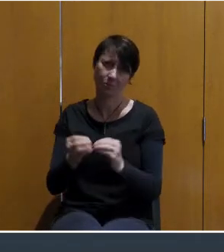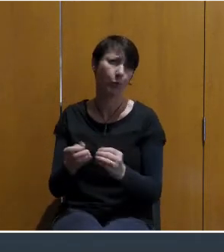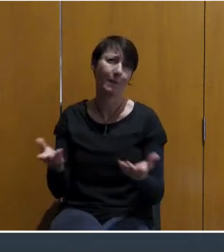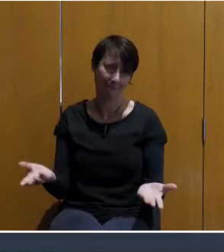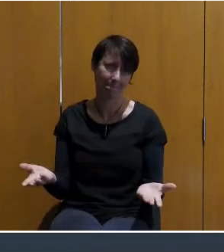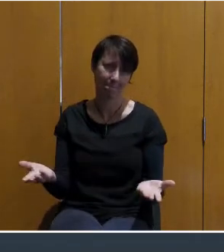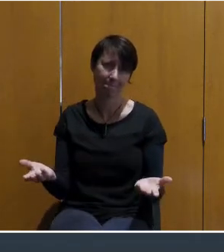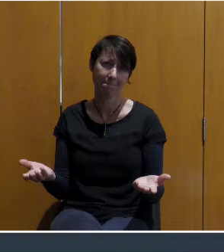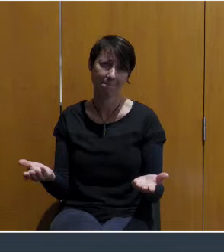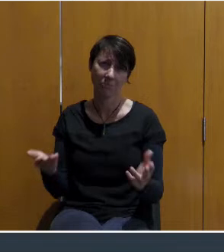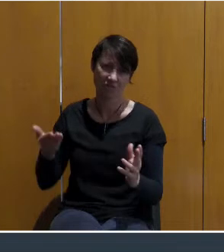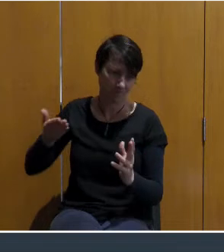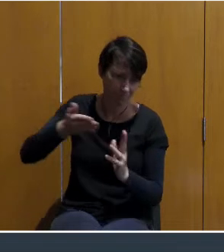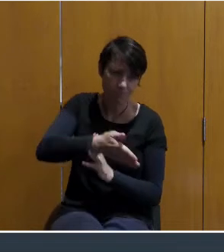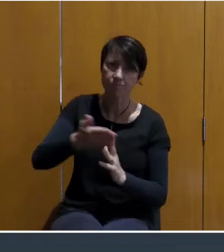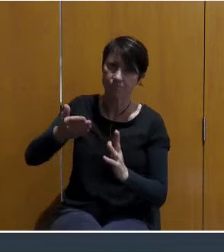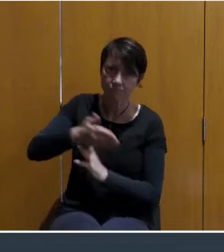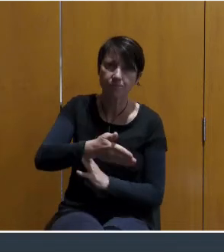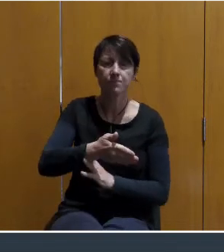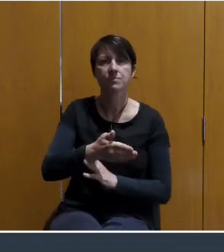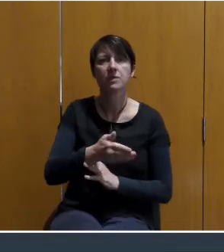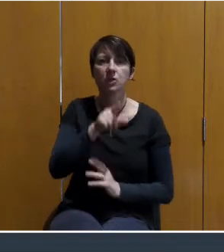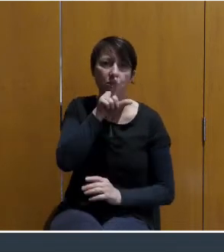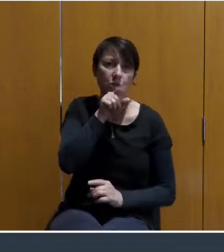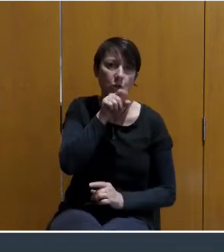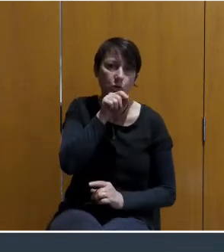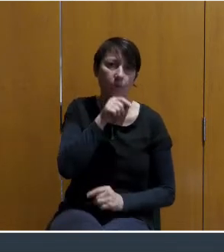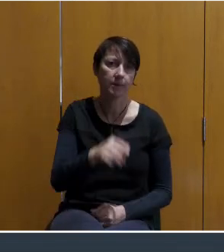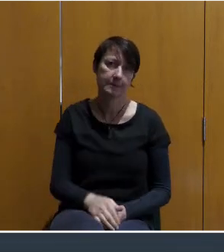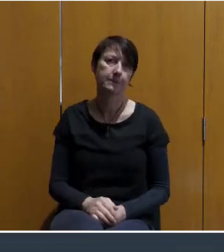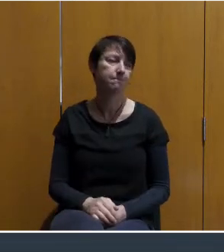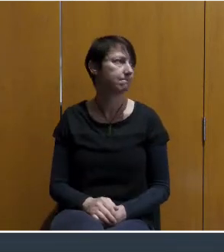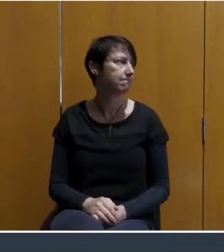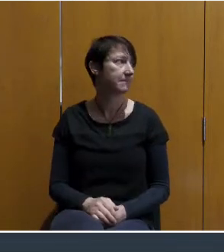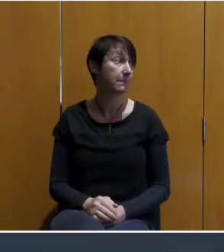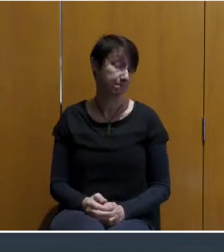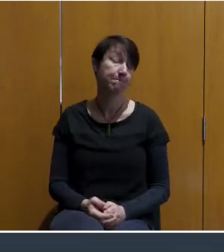dotterels, and one of those birds there mentioned is the dotterel.